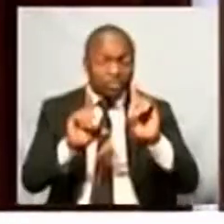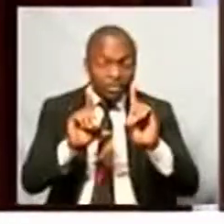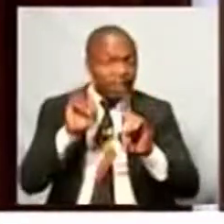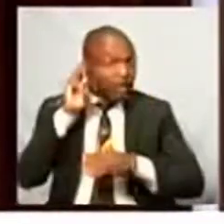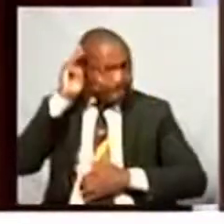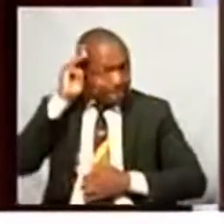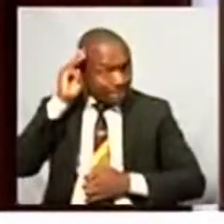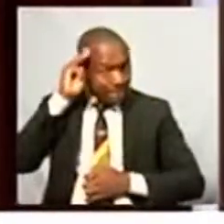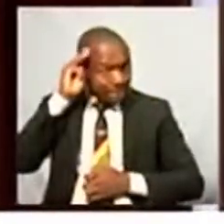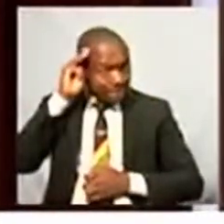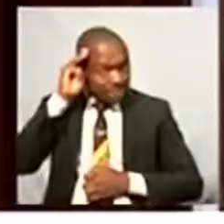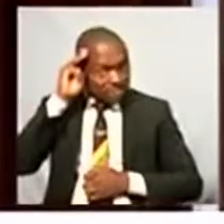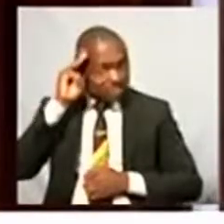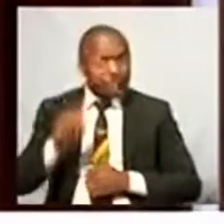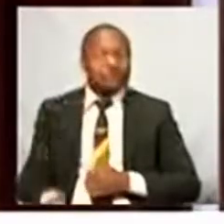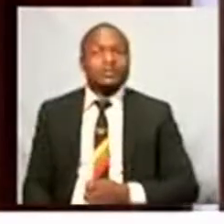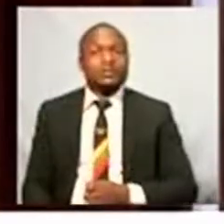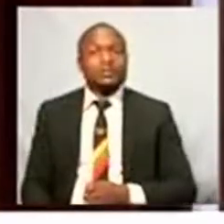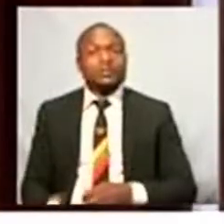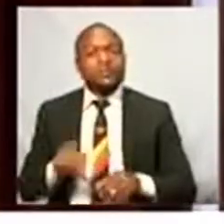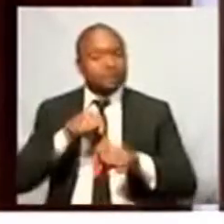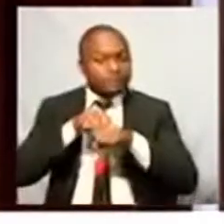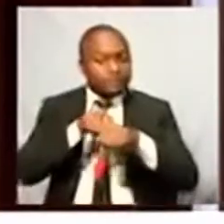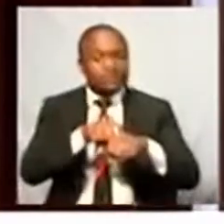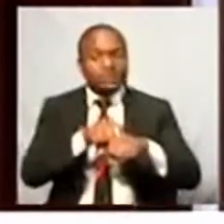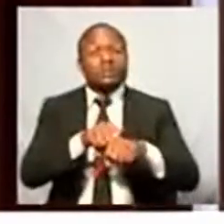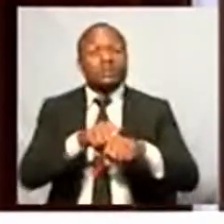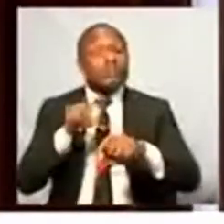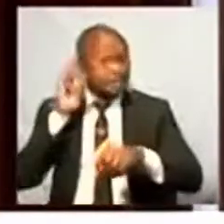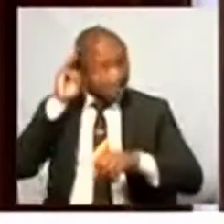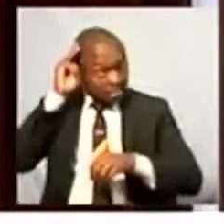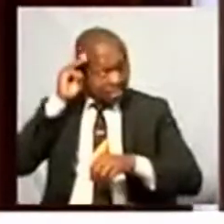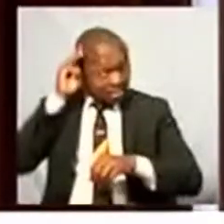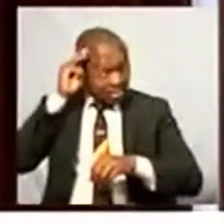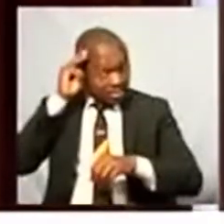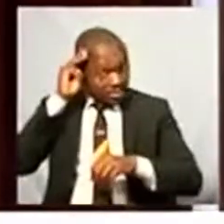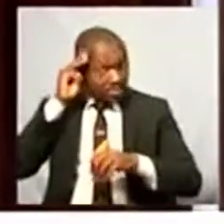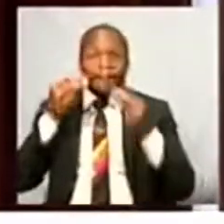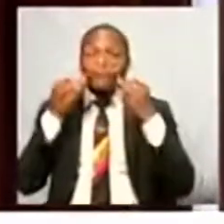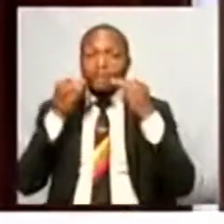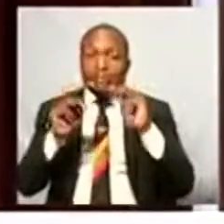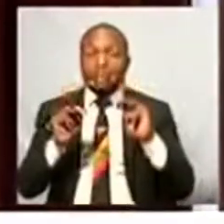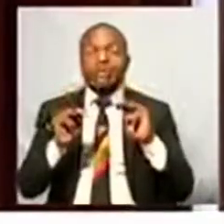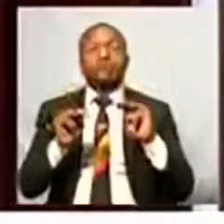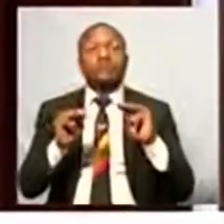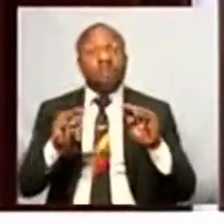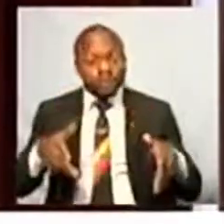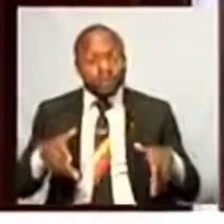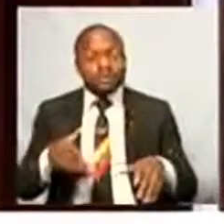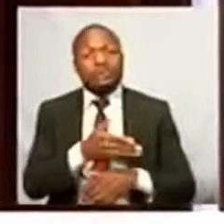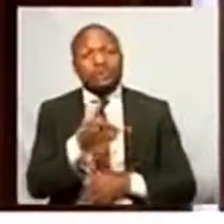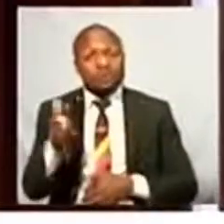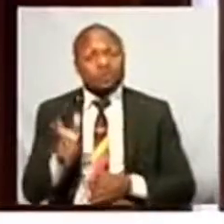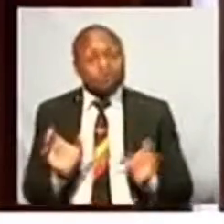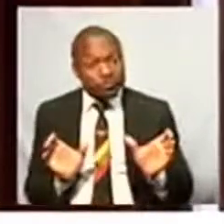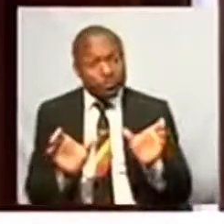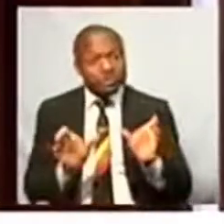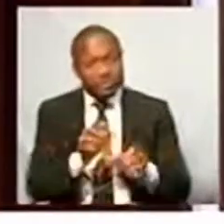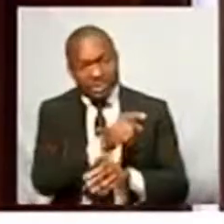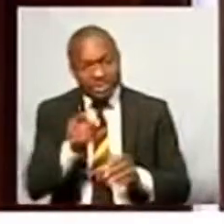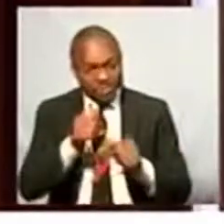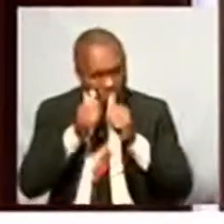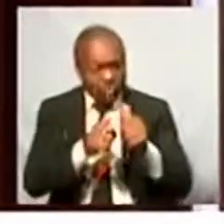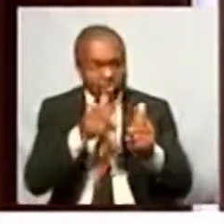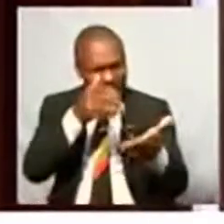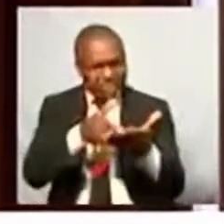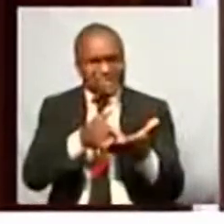Minister of Transport, and also Ministry of Media, to compel them so that they follow what this